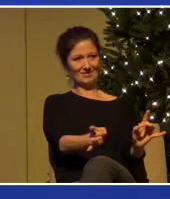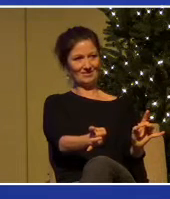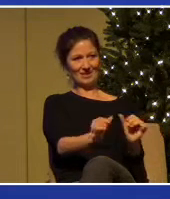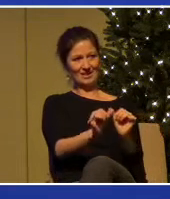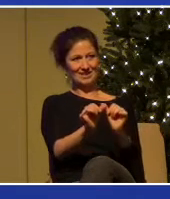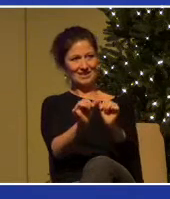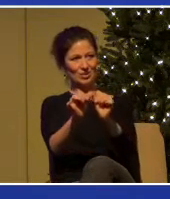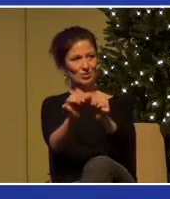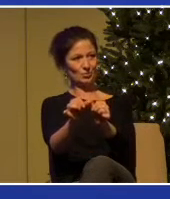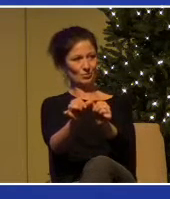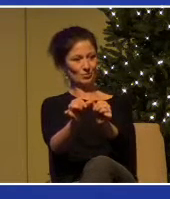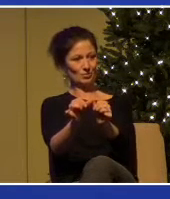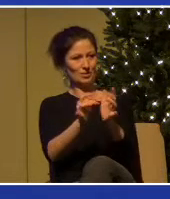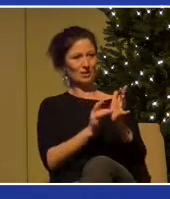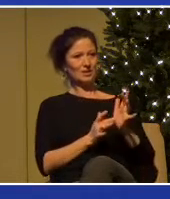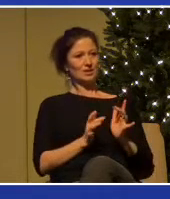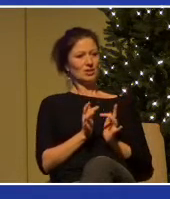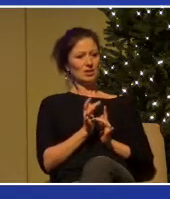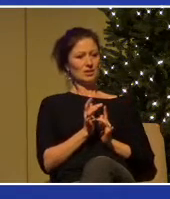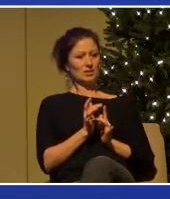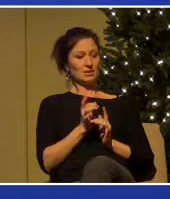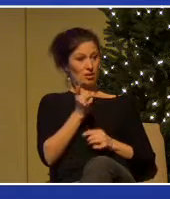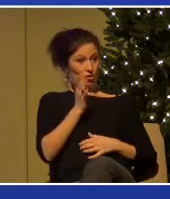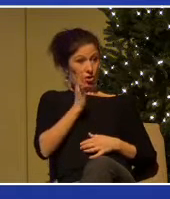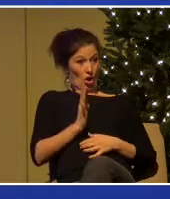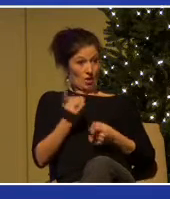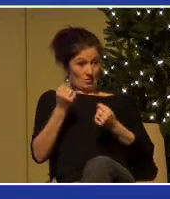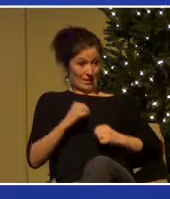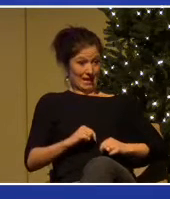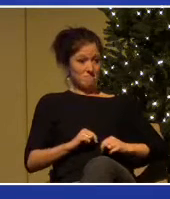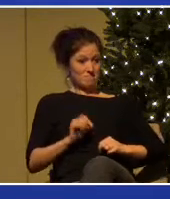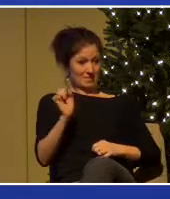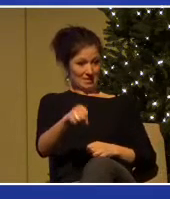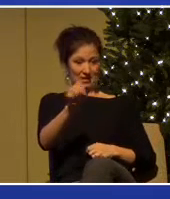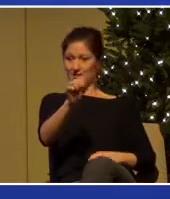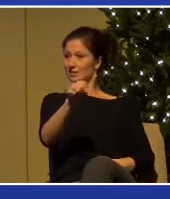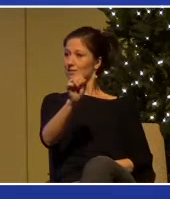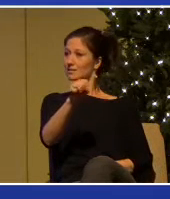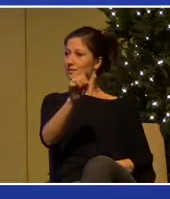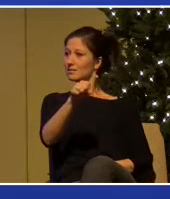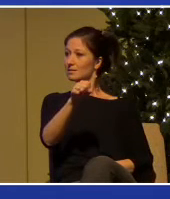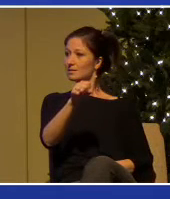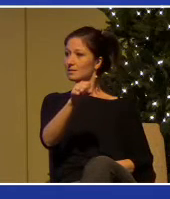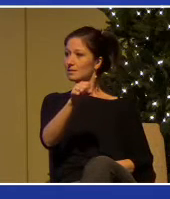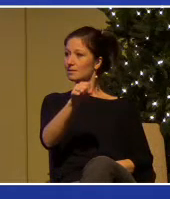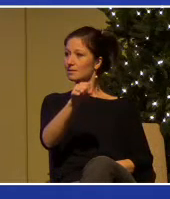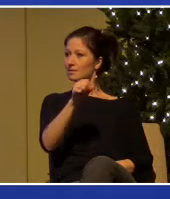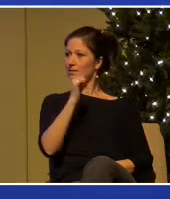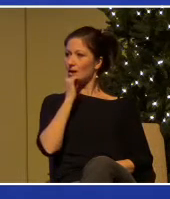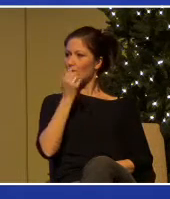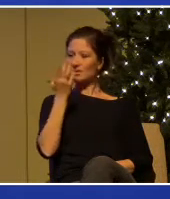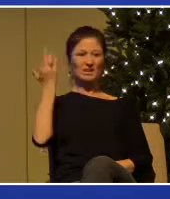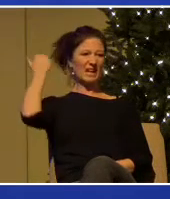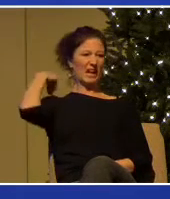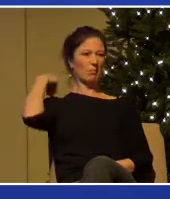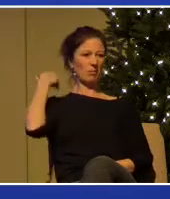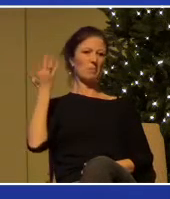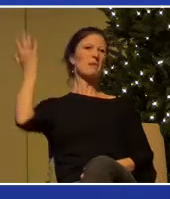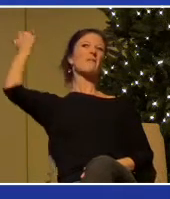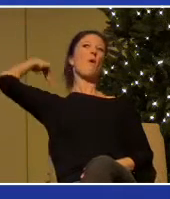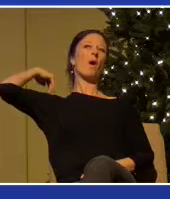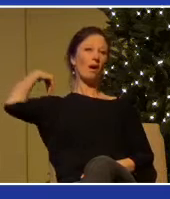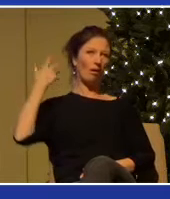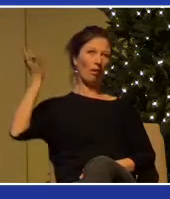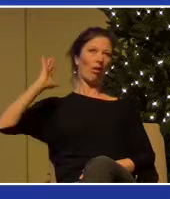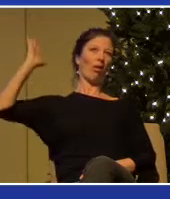You see, Jesus is not just the God who came, past tense, But he